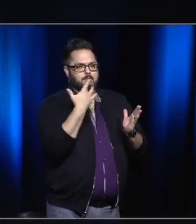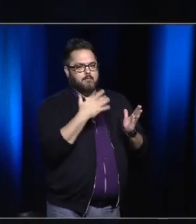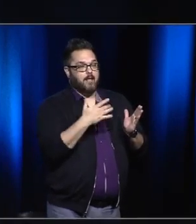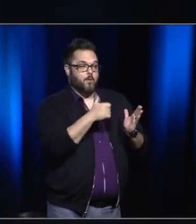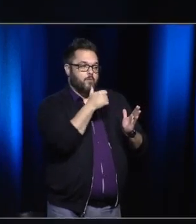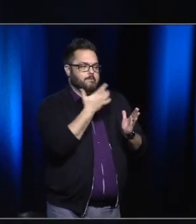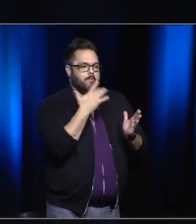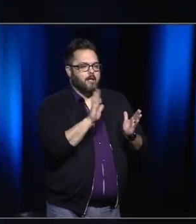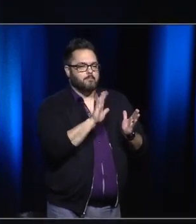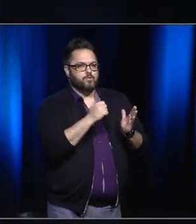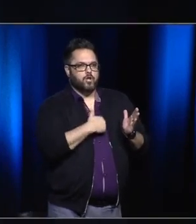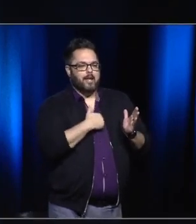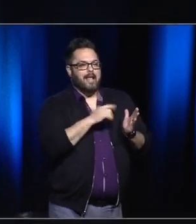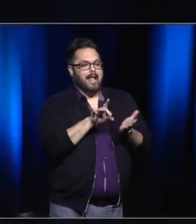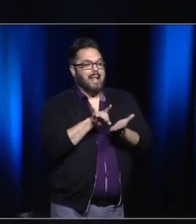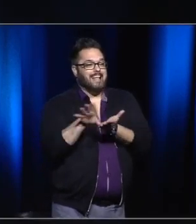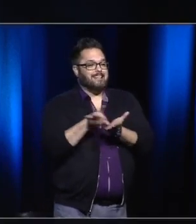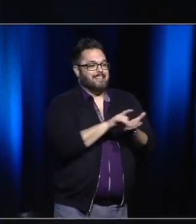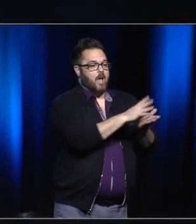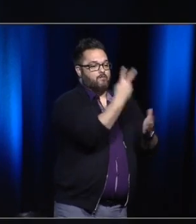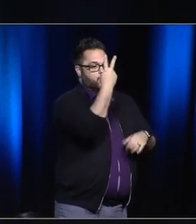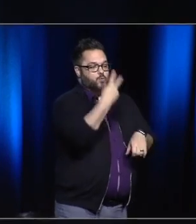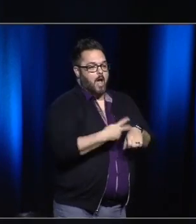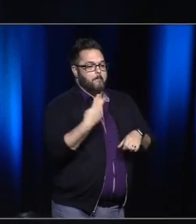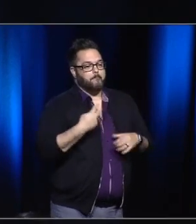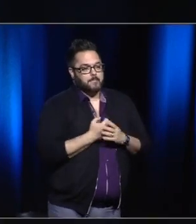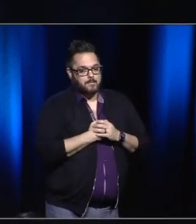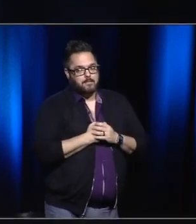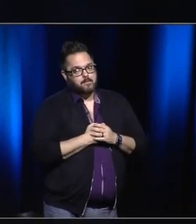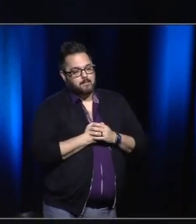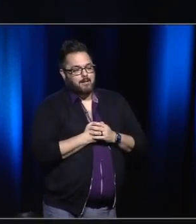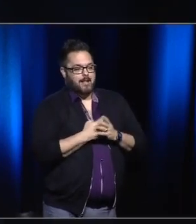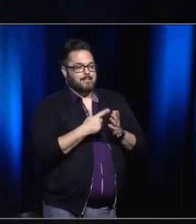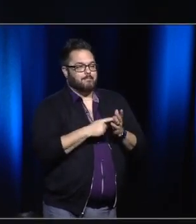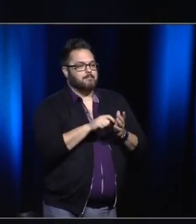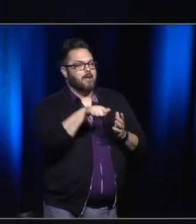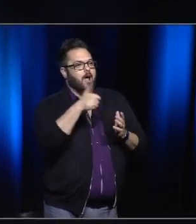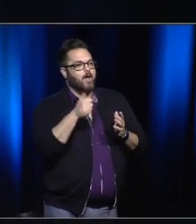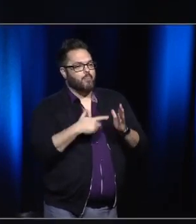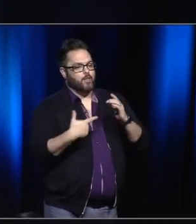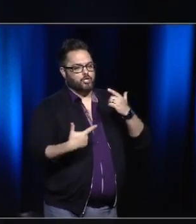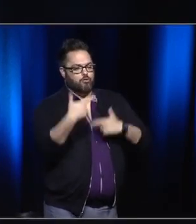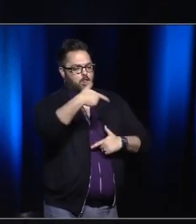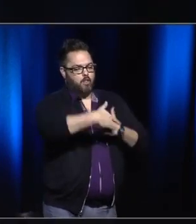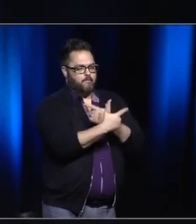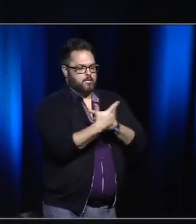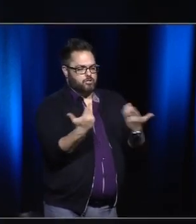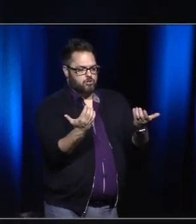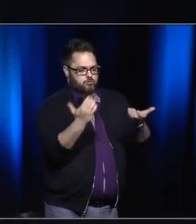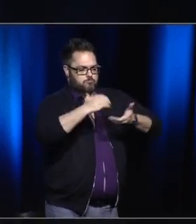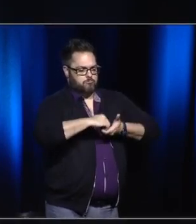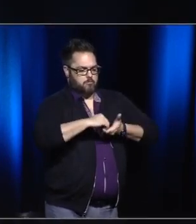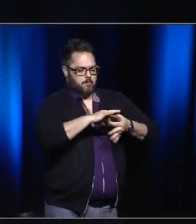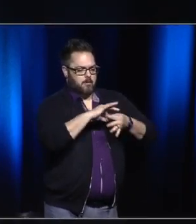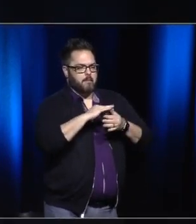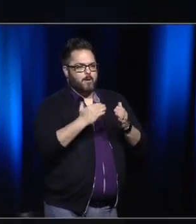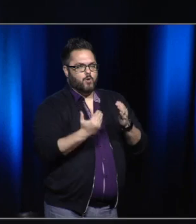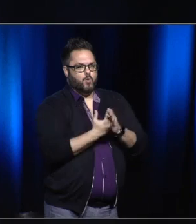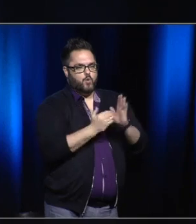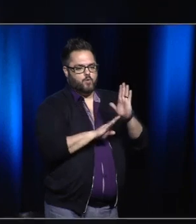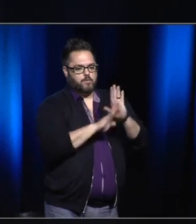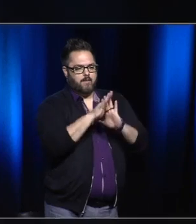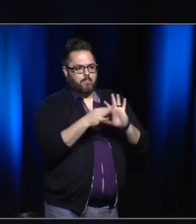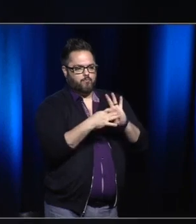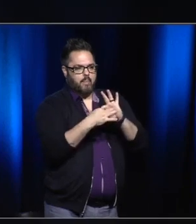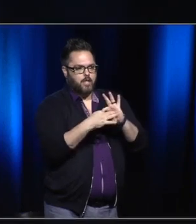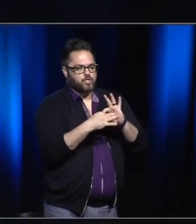kicked out of alliances, and often in the context of other dolphins forming newly formed alliances and relationships. So